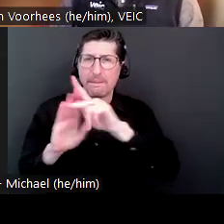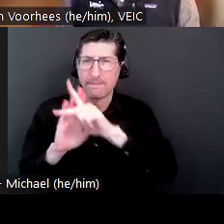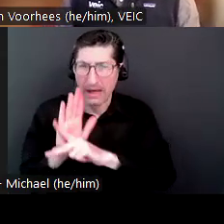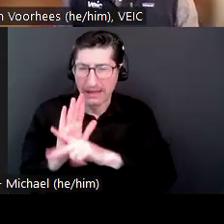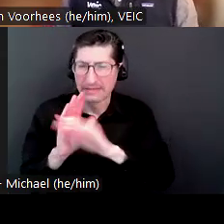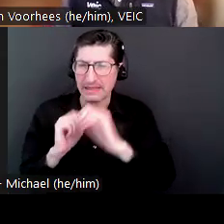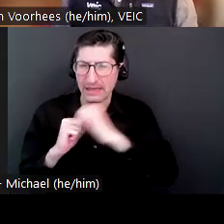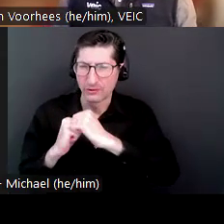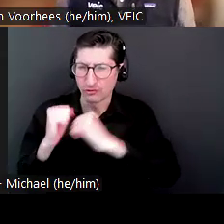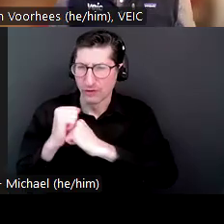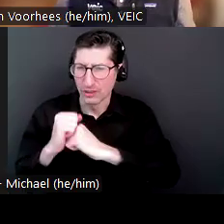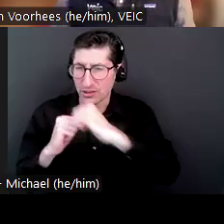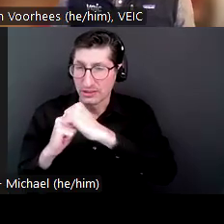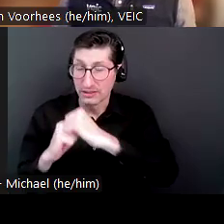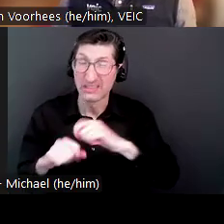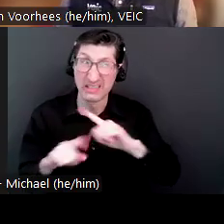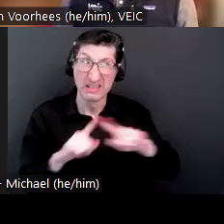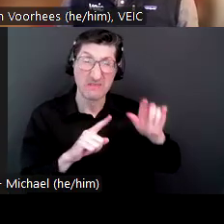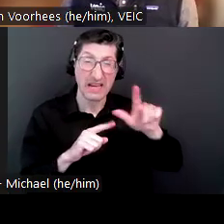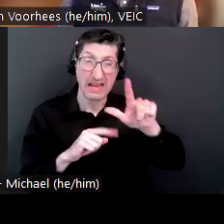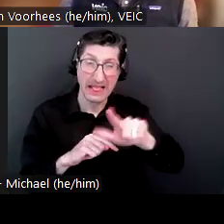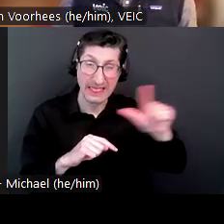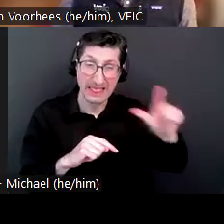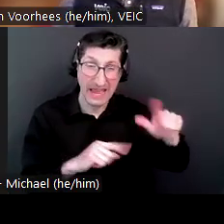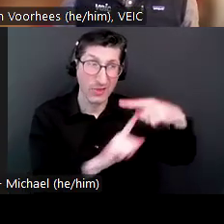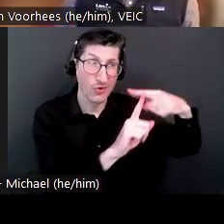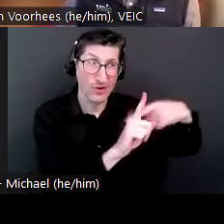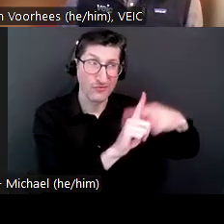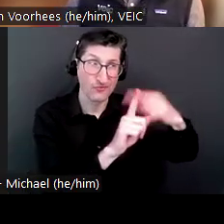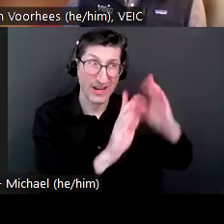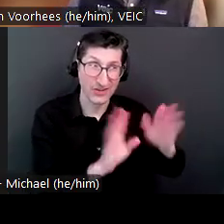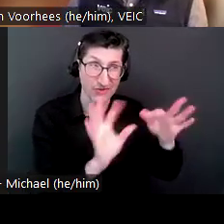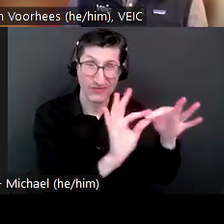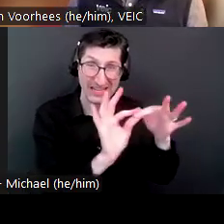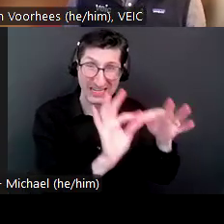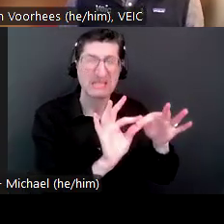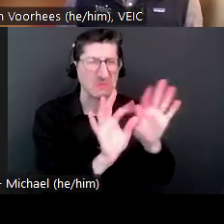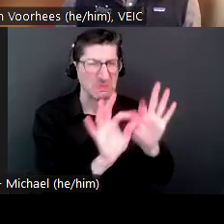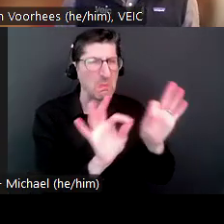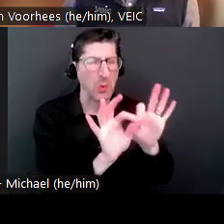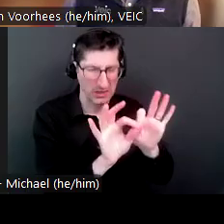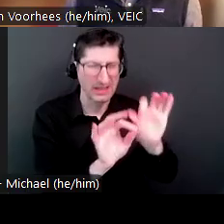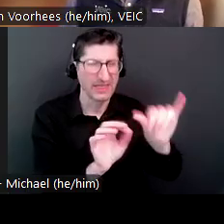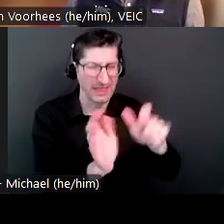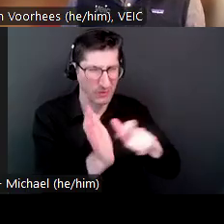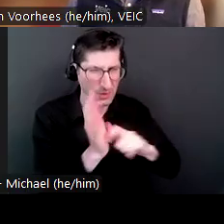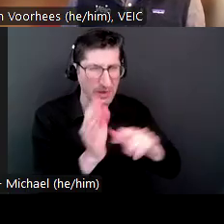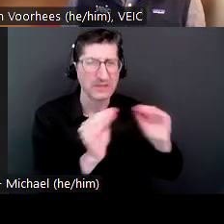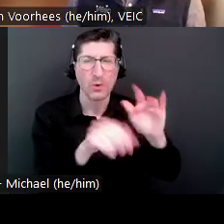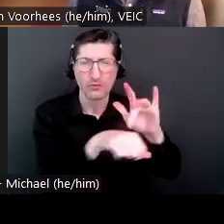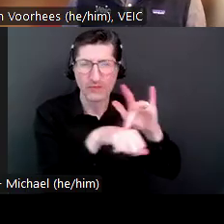that an underserved segment that deserves additional resources as well as additional outreach